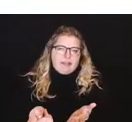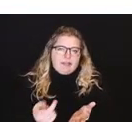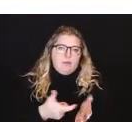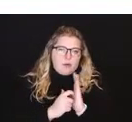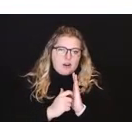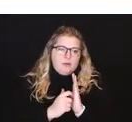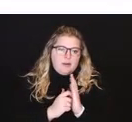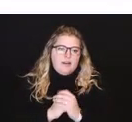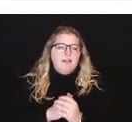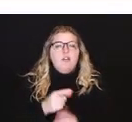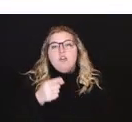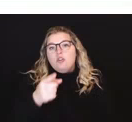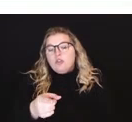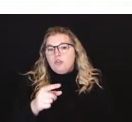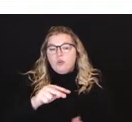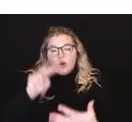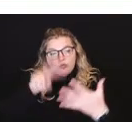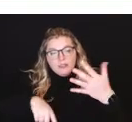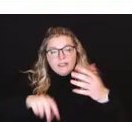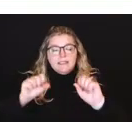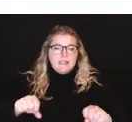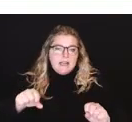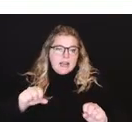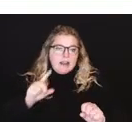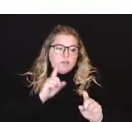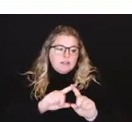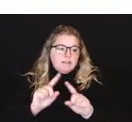available for success criteria, different,